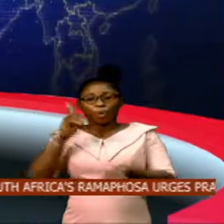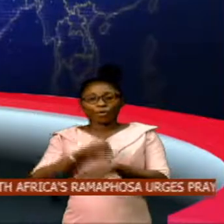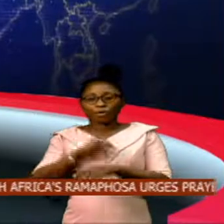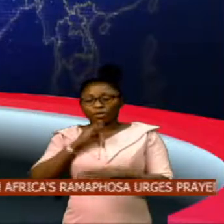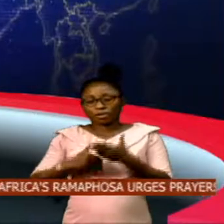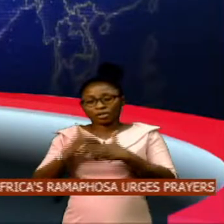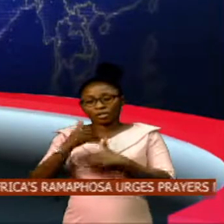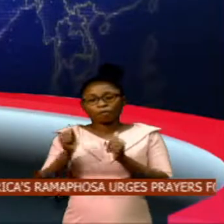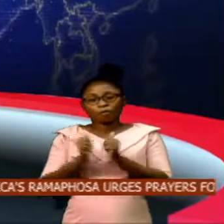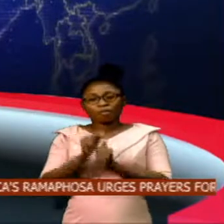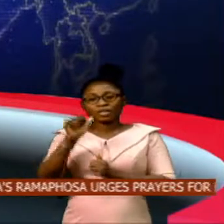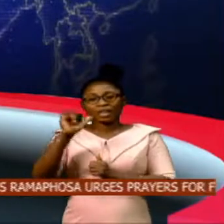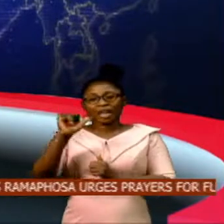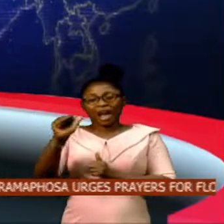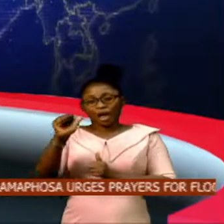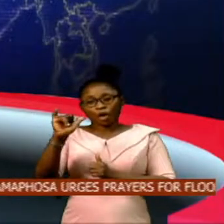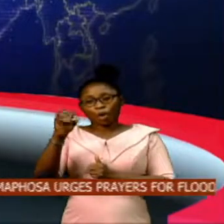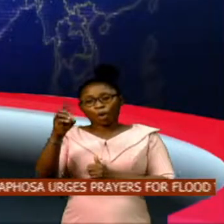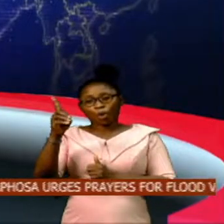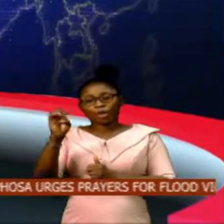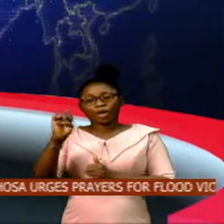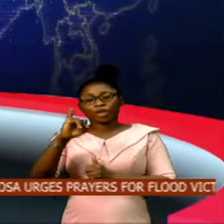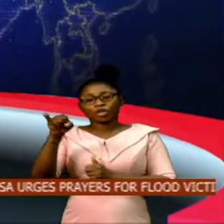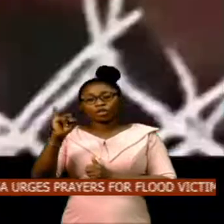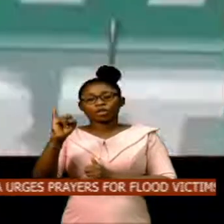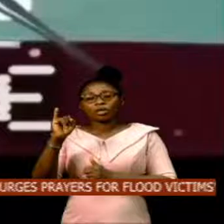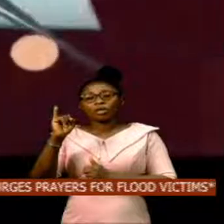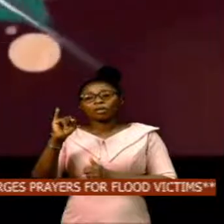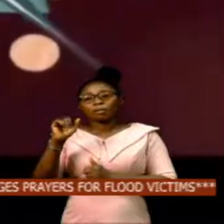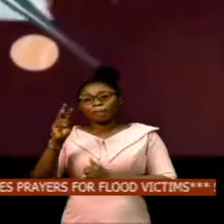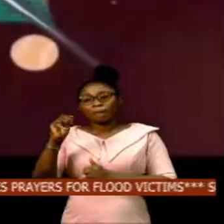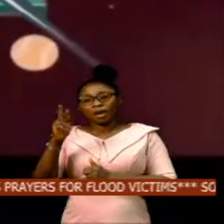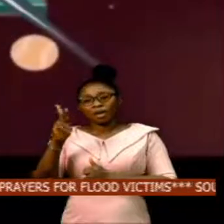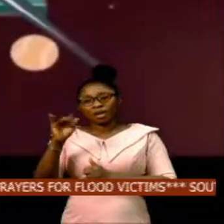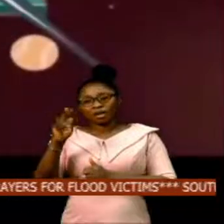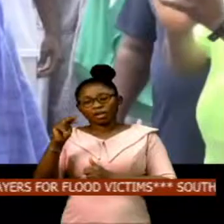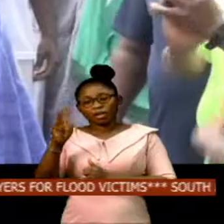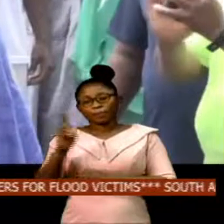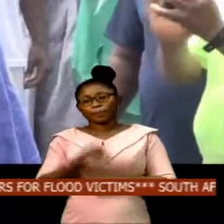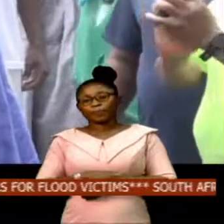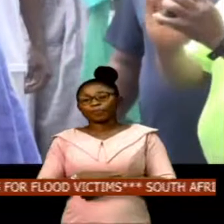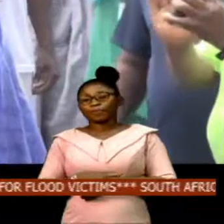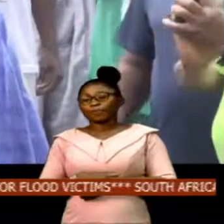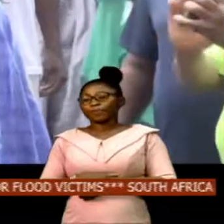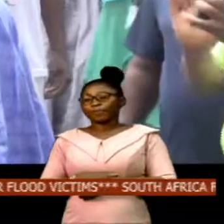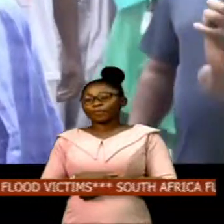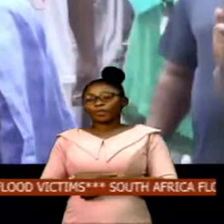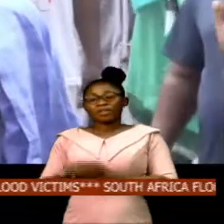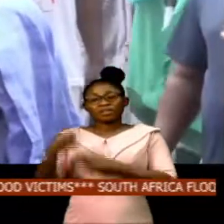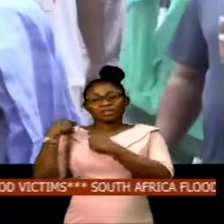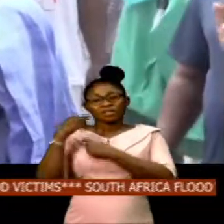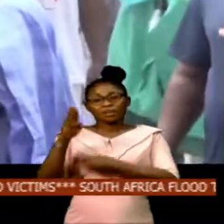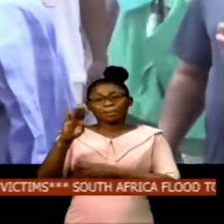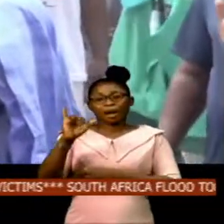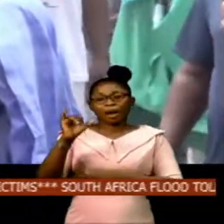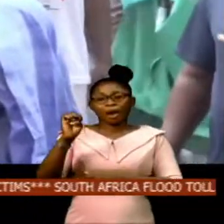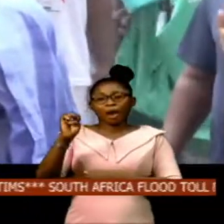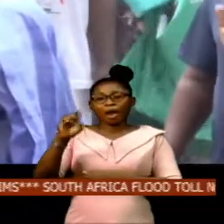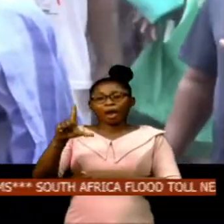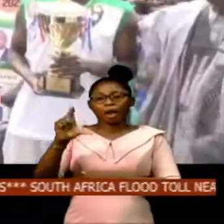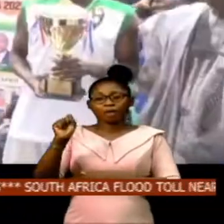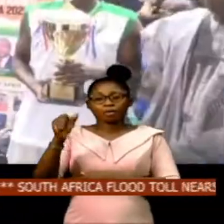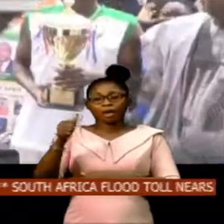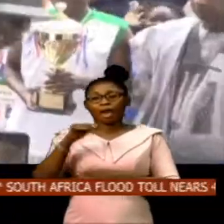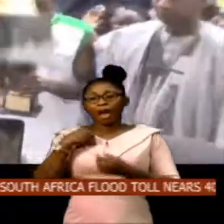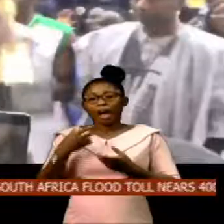is next with Ayodeji Makinde. Team Bayelsa has emerged